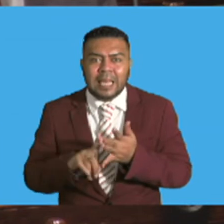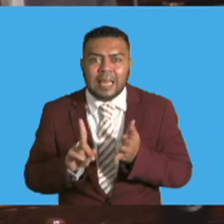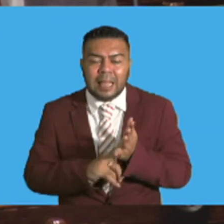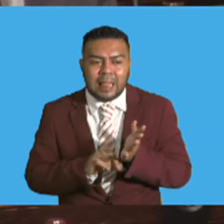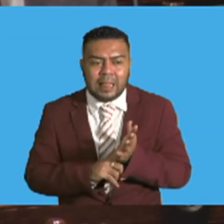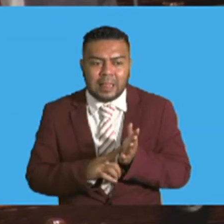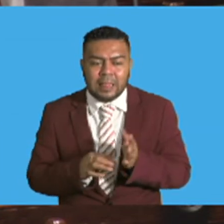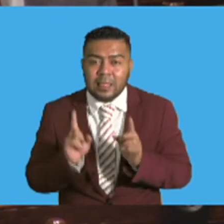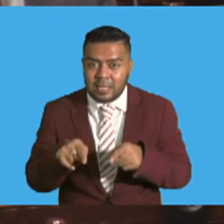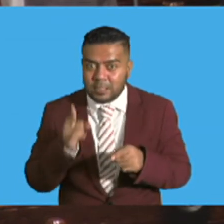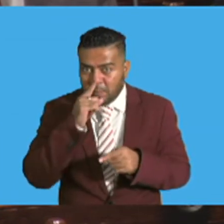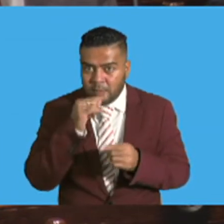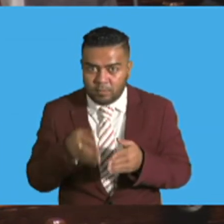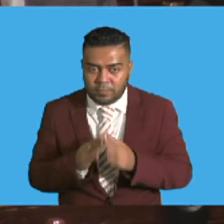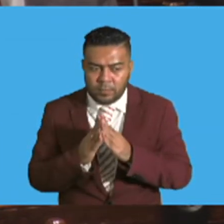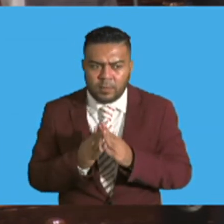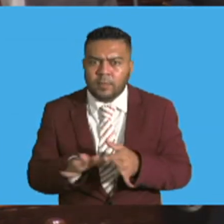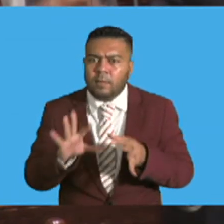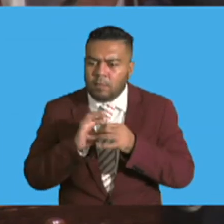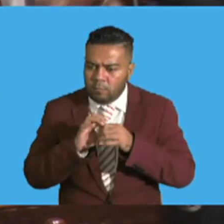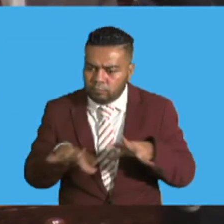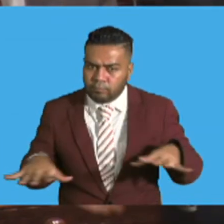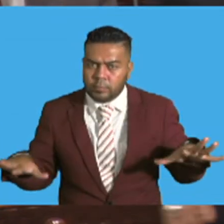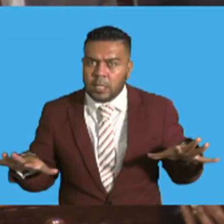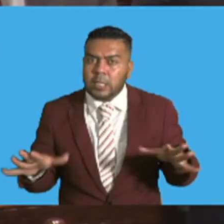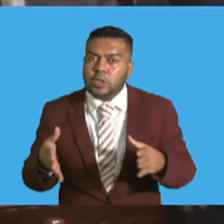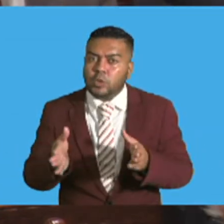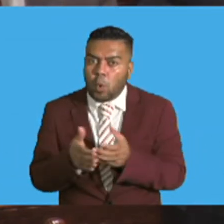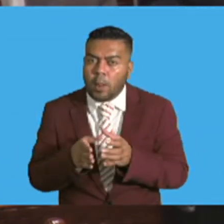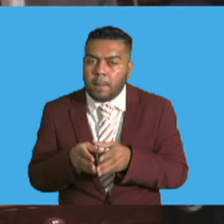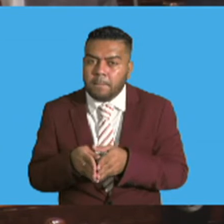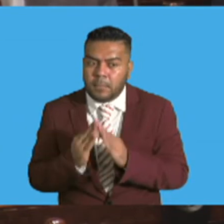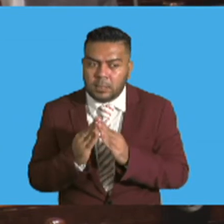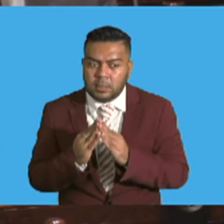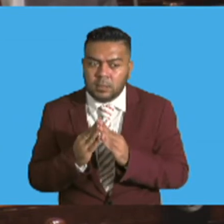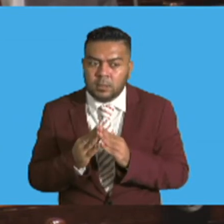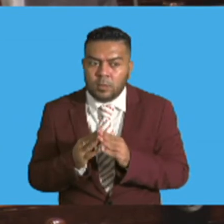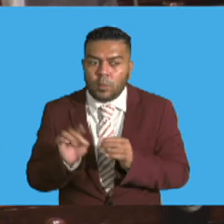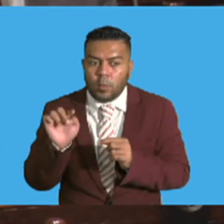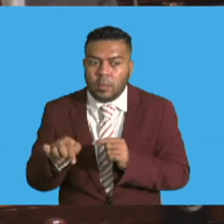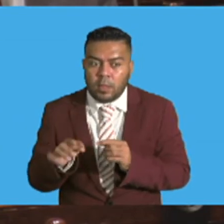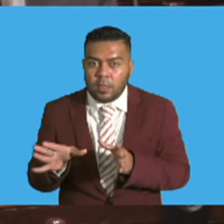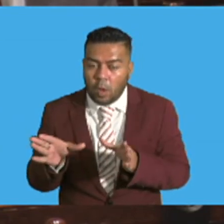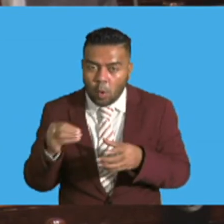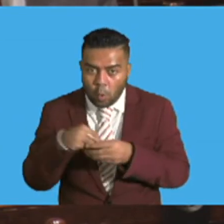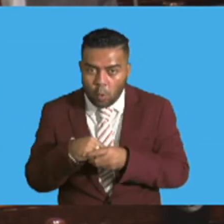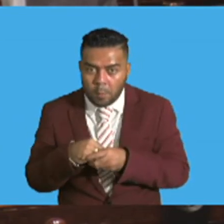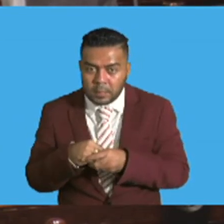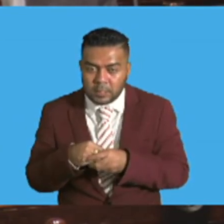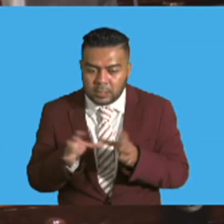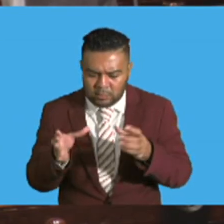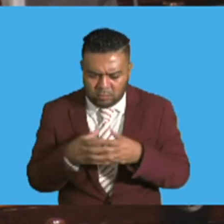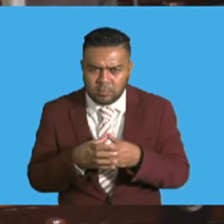30. These people have a network of young people, small businesses who started up. They're actually in the committee, so they'll look at these things